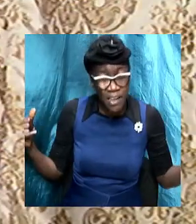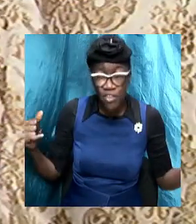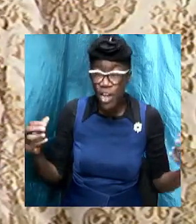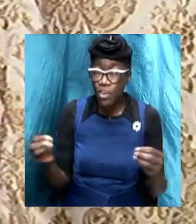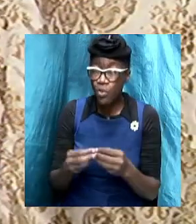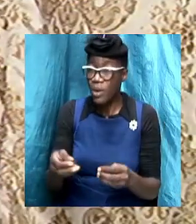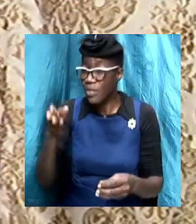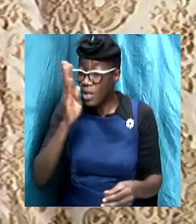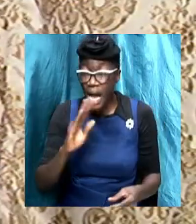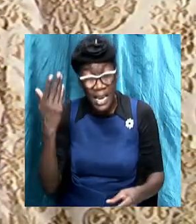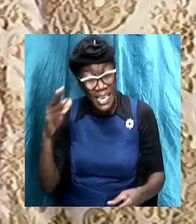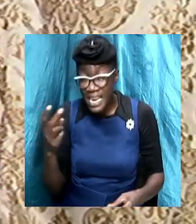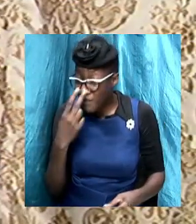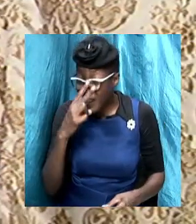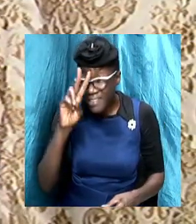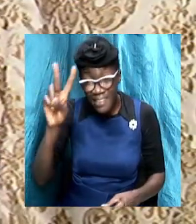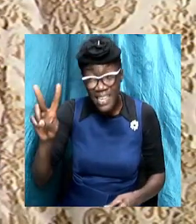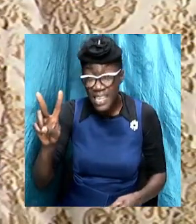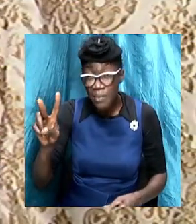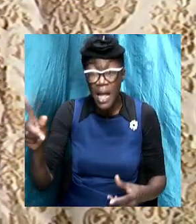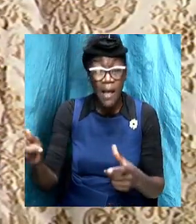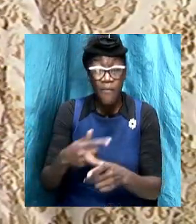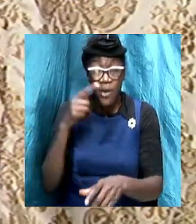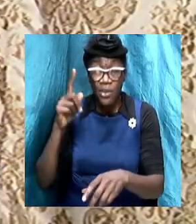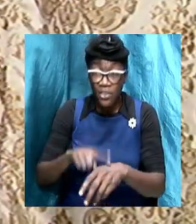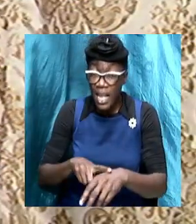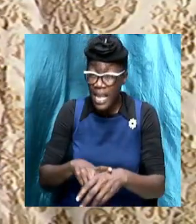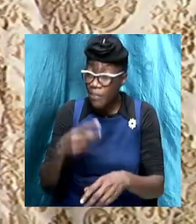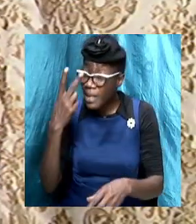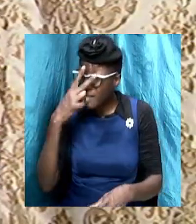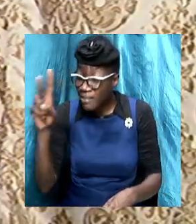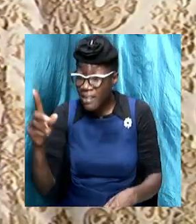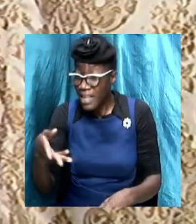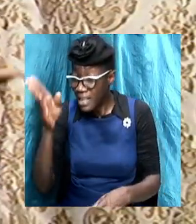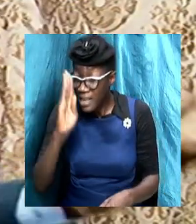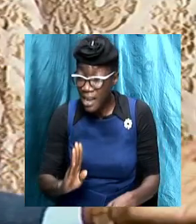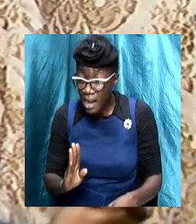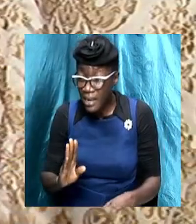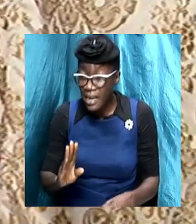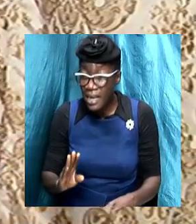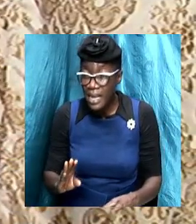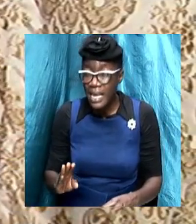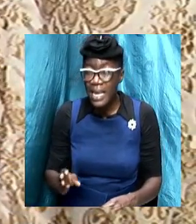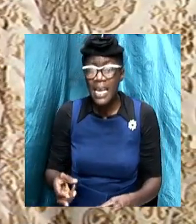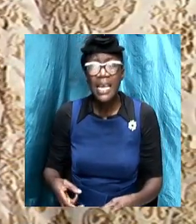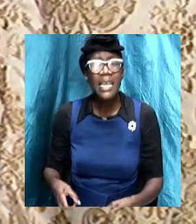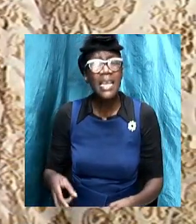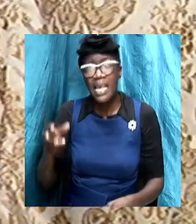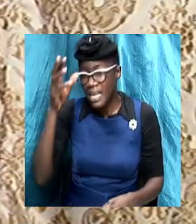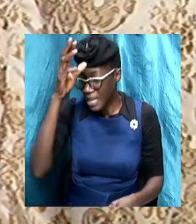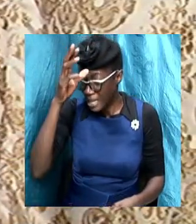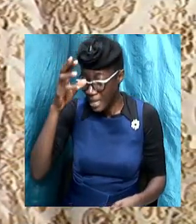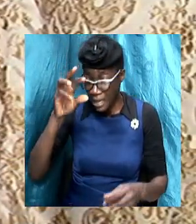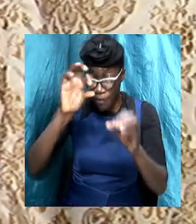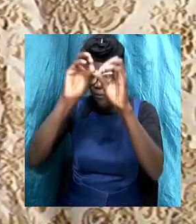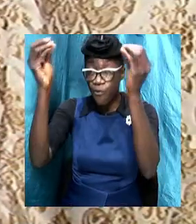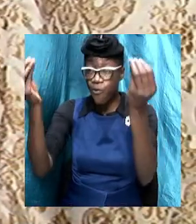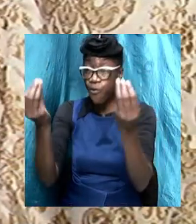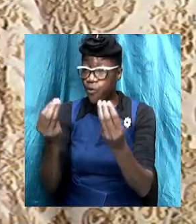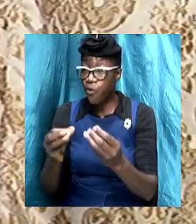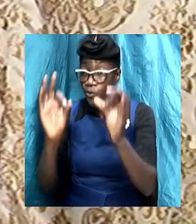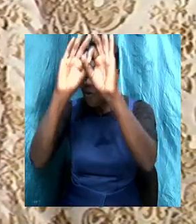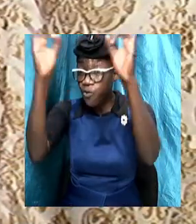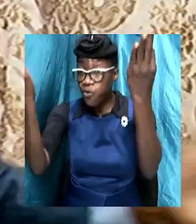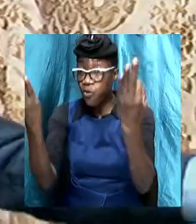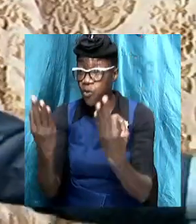him. The first time they actually got a glimpse of God was in the form of Jesus. That's why the writer Timothy says, seen